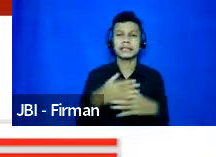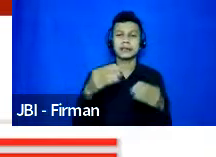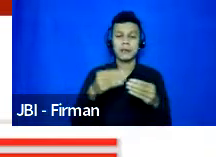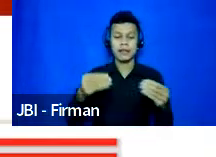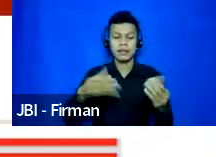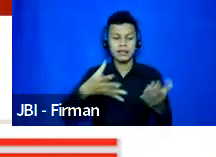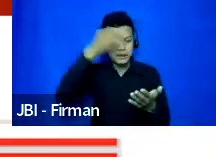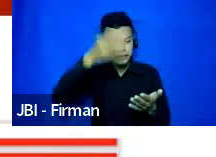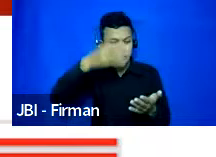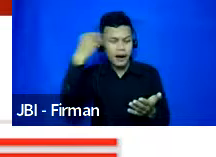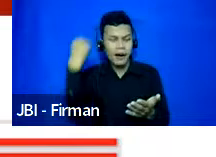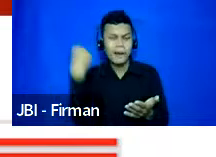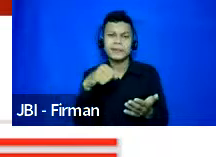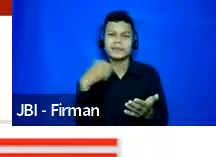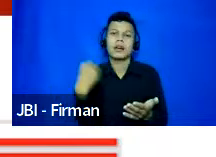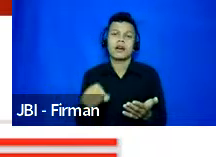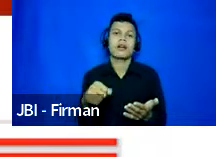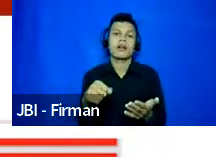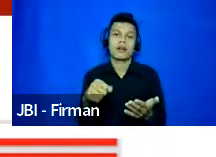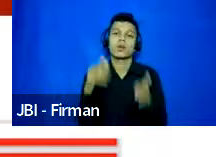them during school closure.